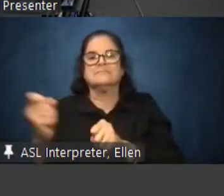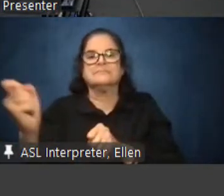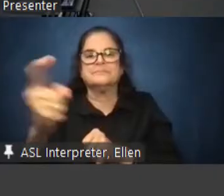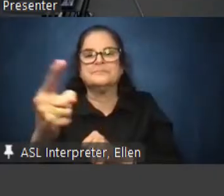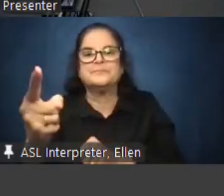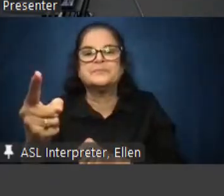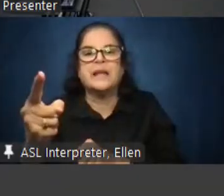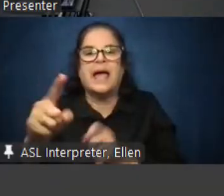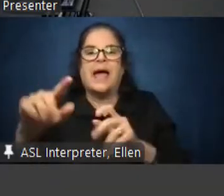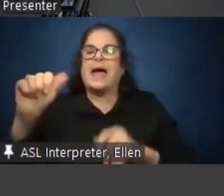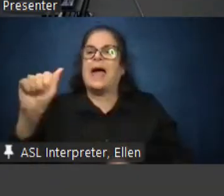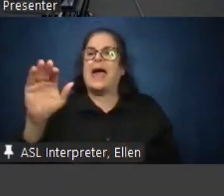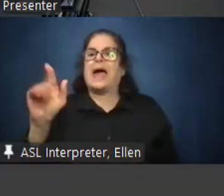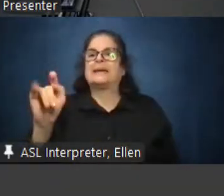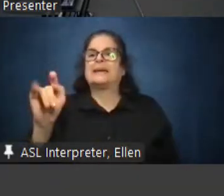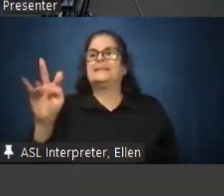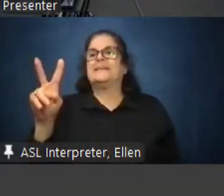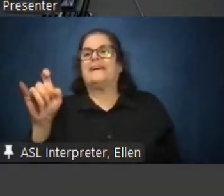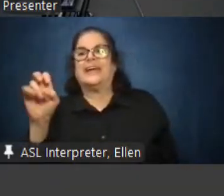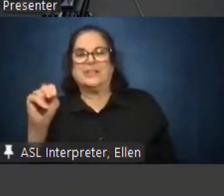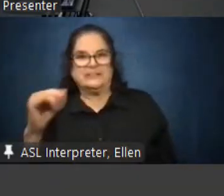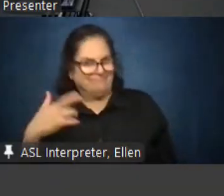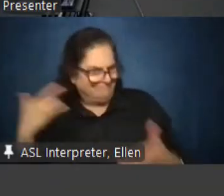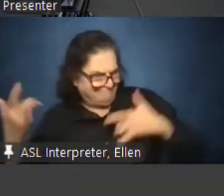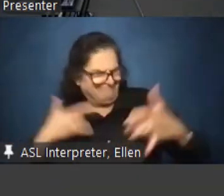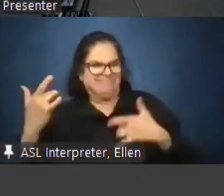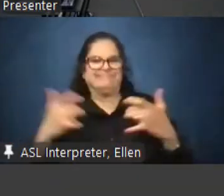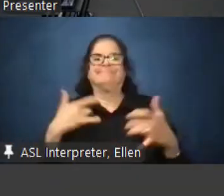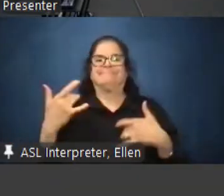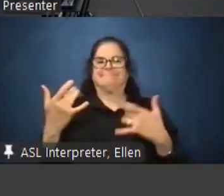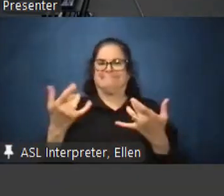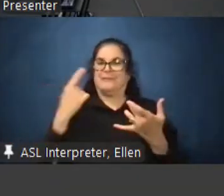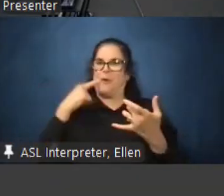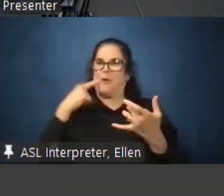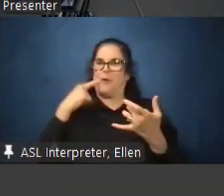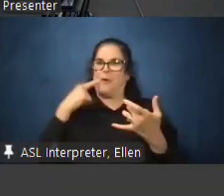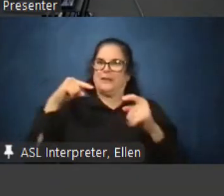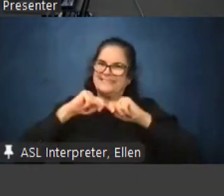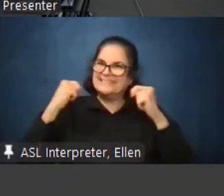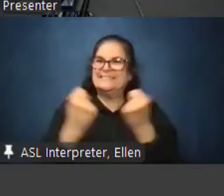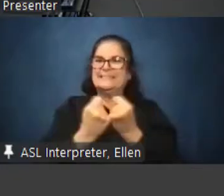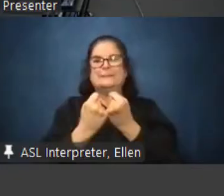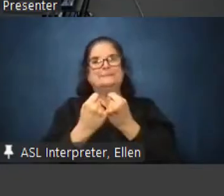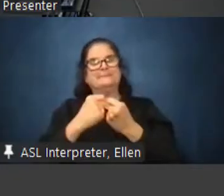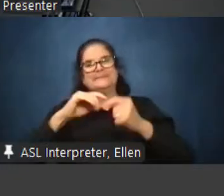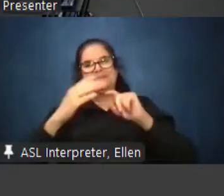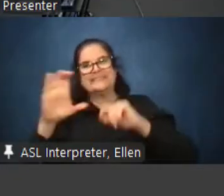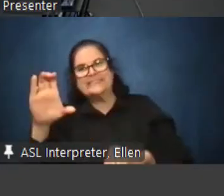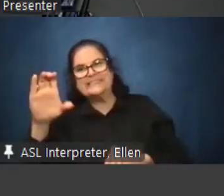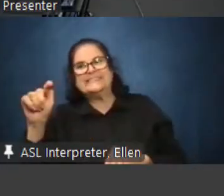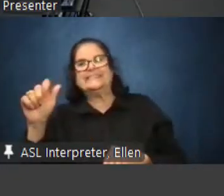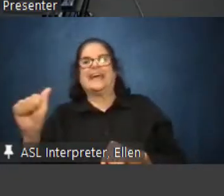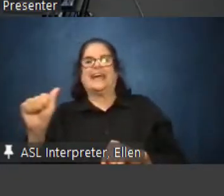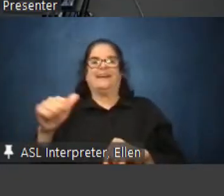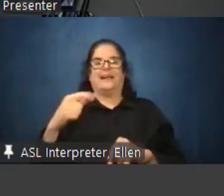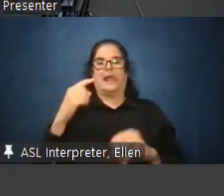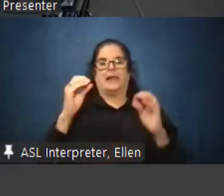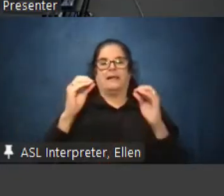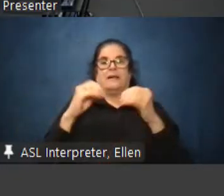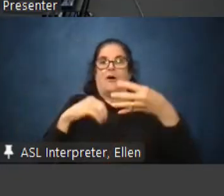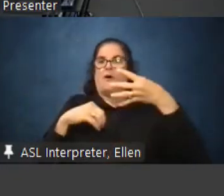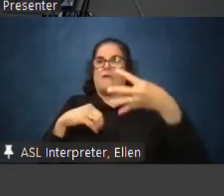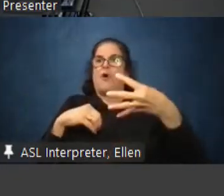pretty significant, exciting milestone, again, for the team, for the CTA, and for the city. So this is 4 stations from our ASAP Phase